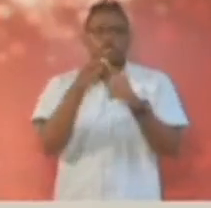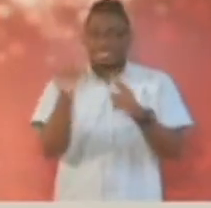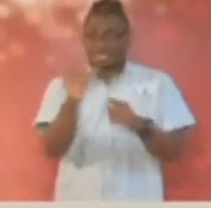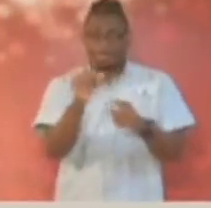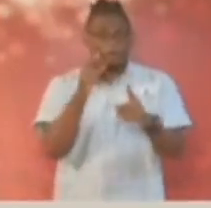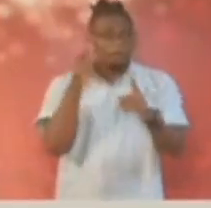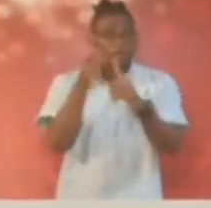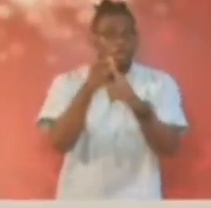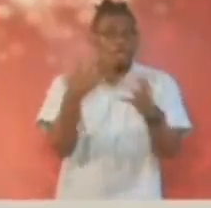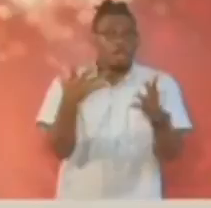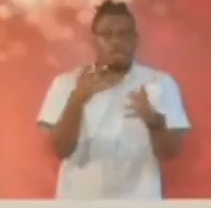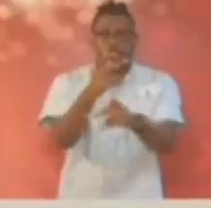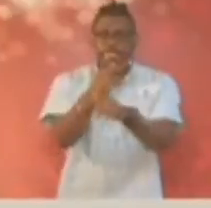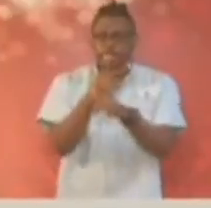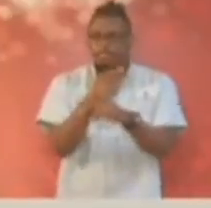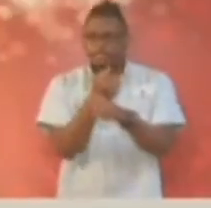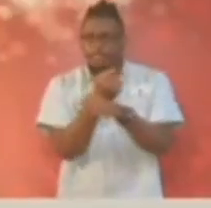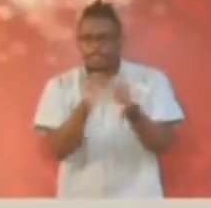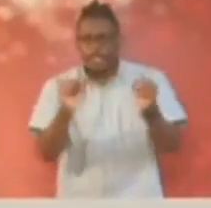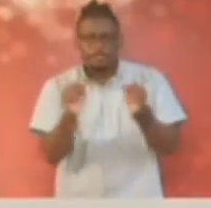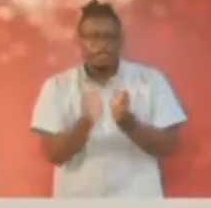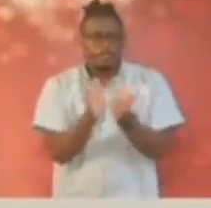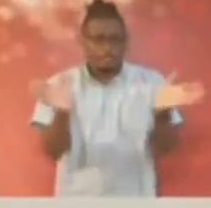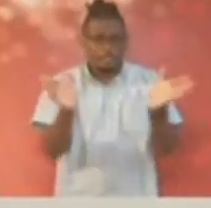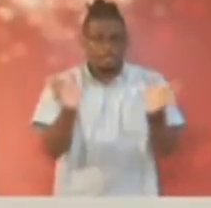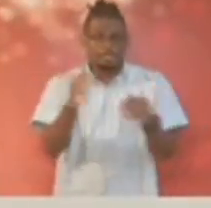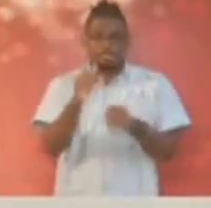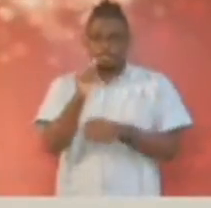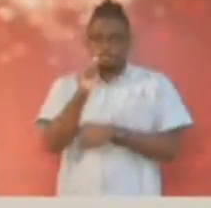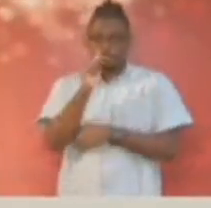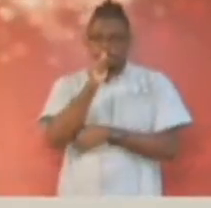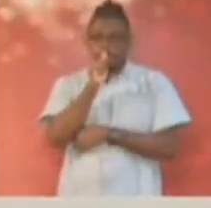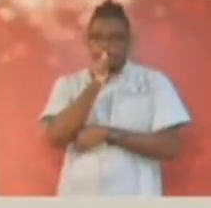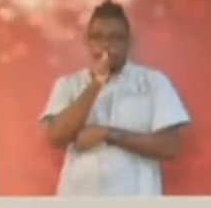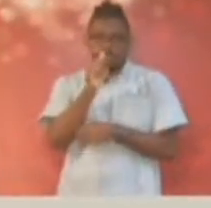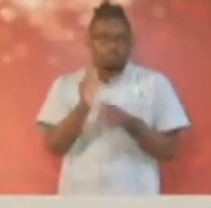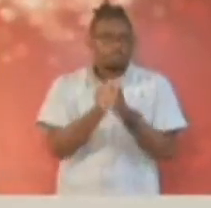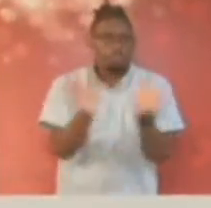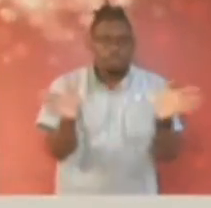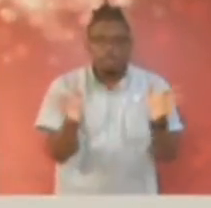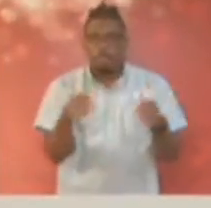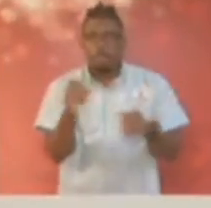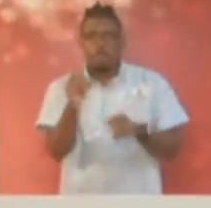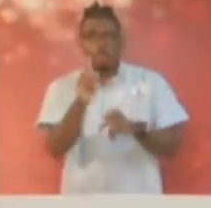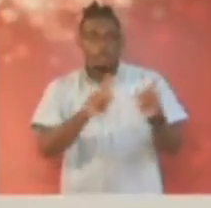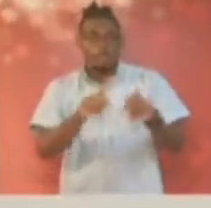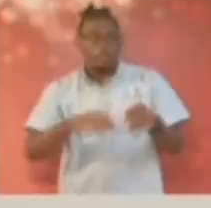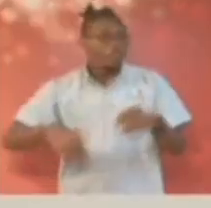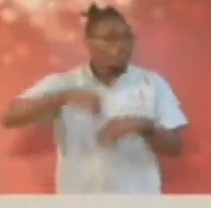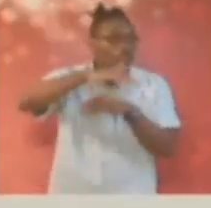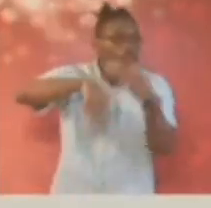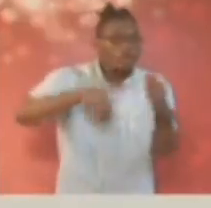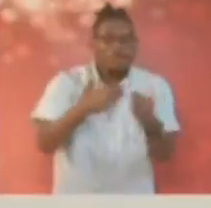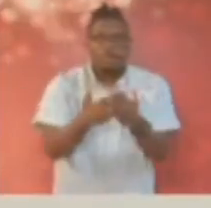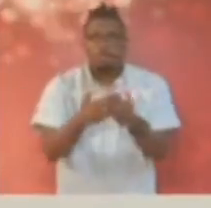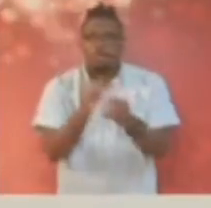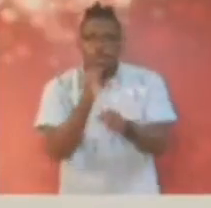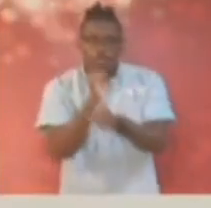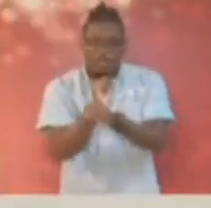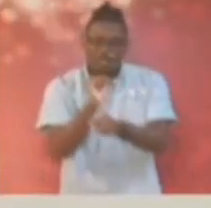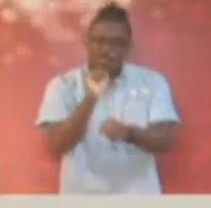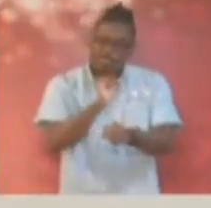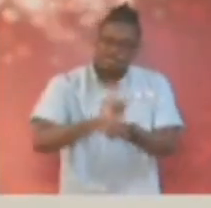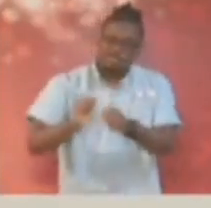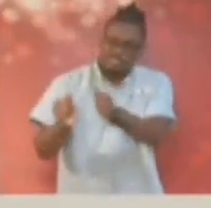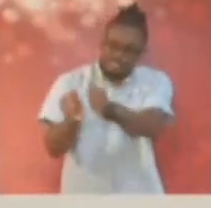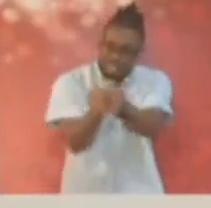of society, public, private sector, all and the population, all working together with one objective,